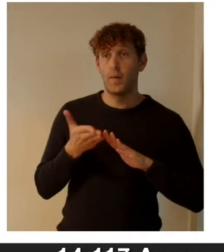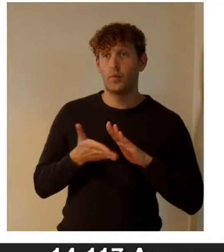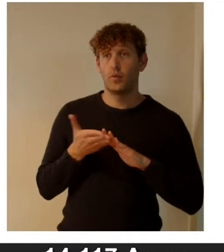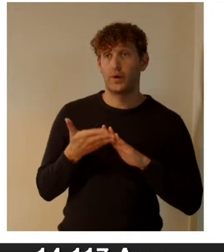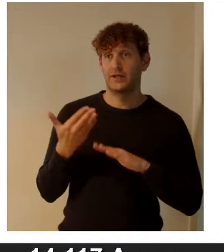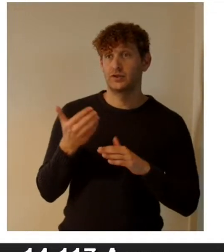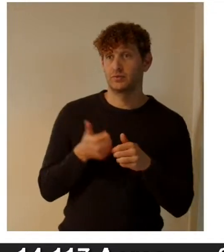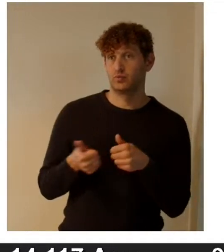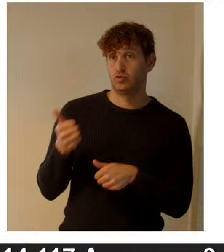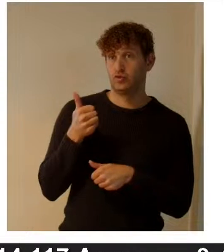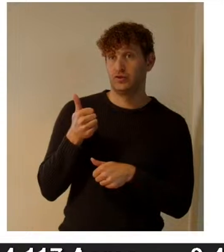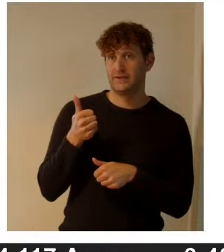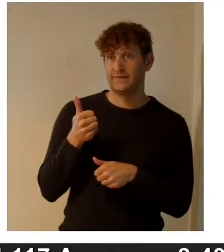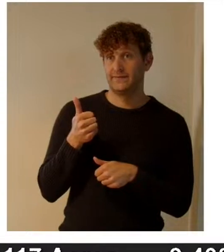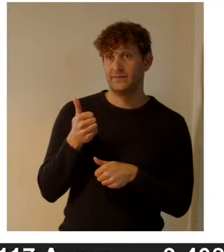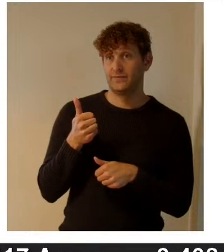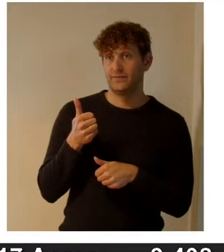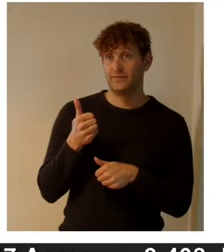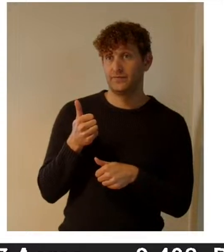Gaines.